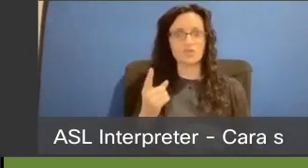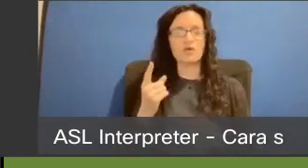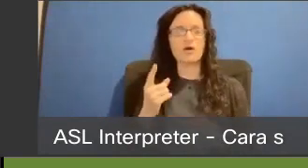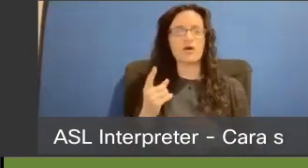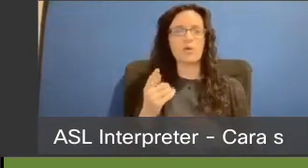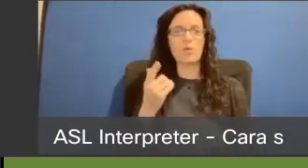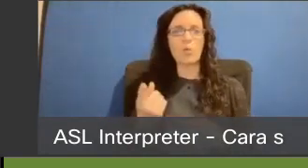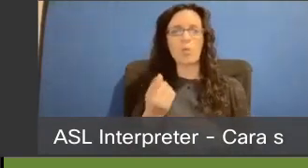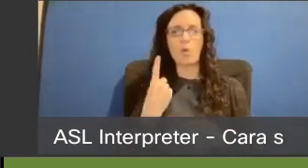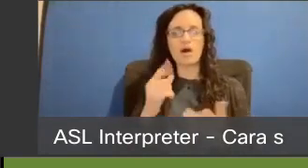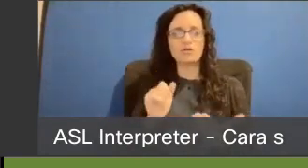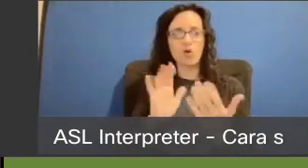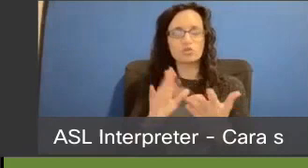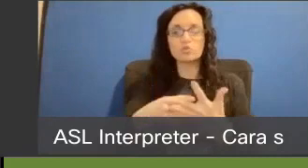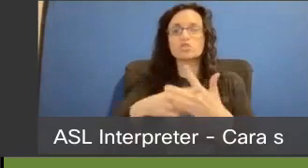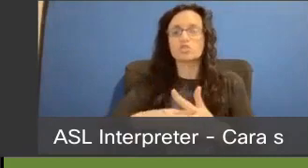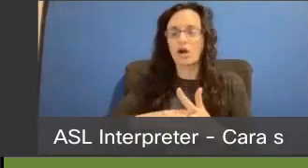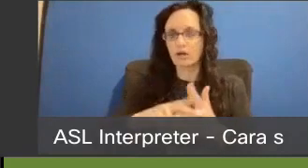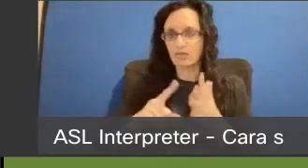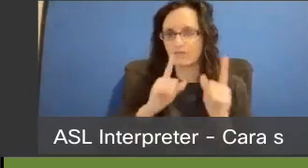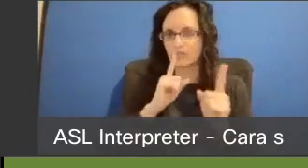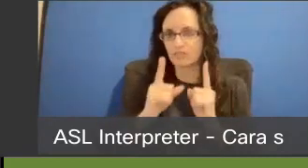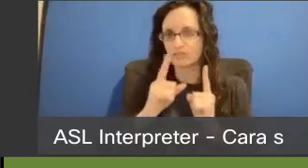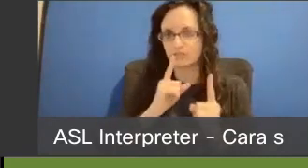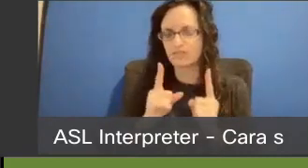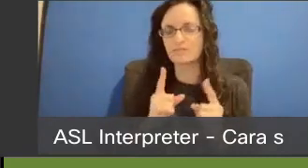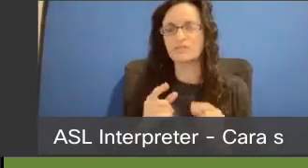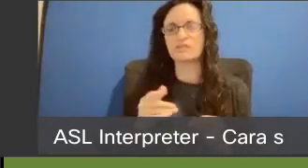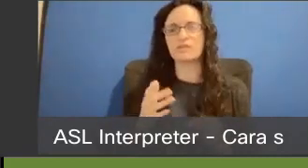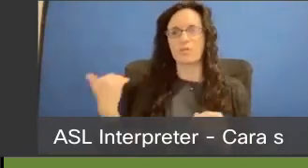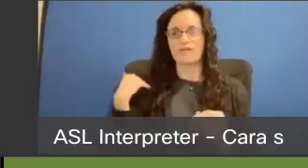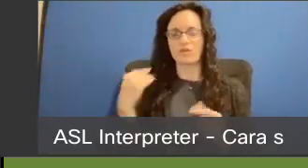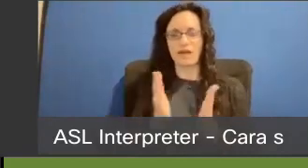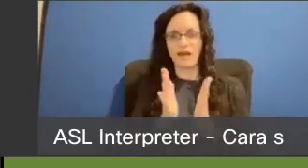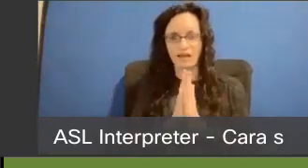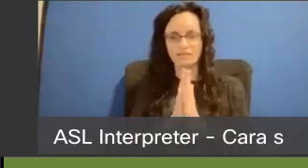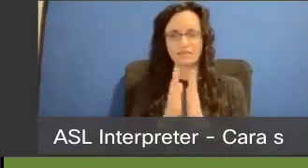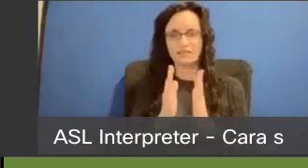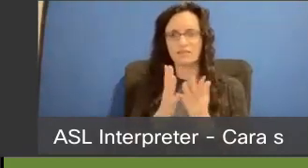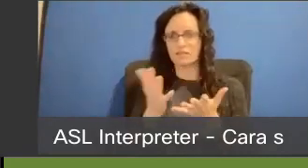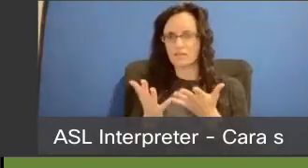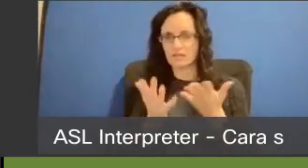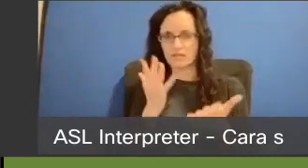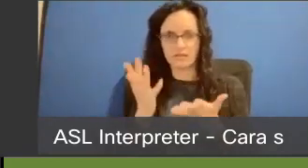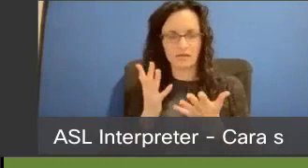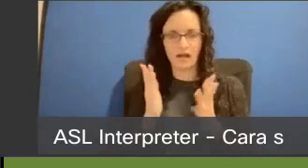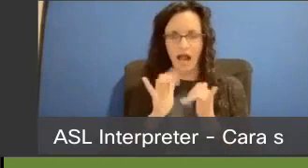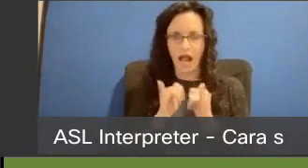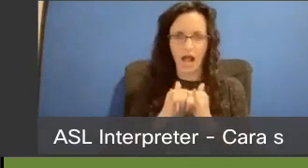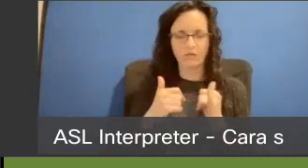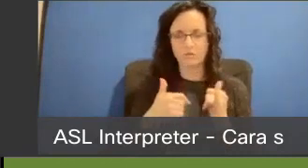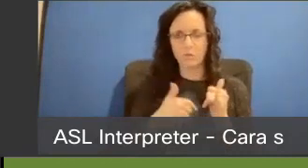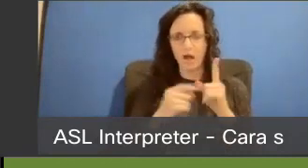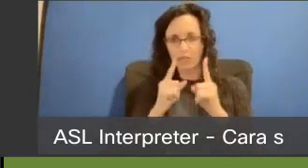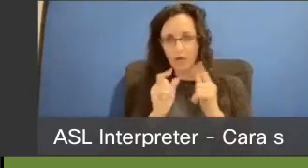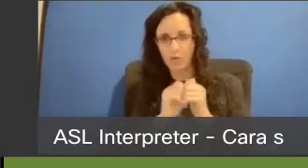think, you asked the question earlier about how does understanding that this is a coping strategy help us talk to people about it? And I